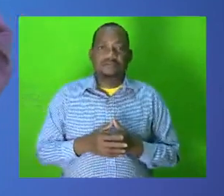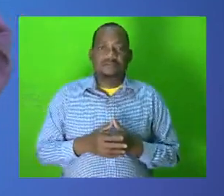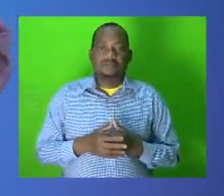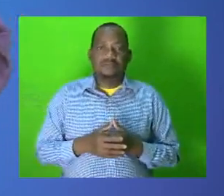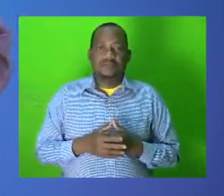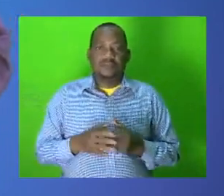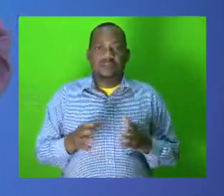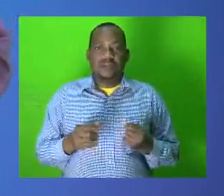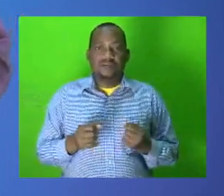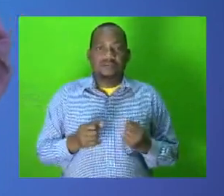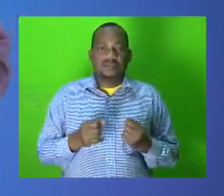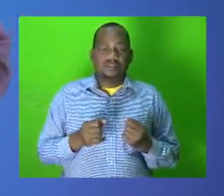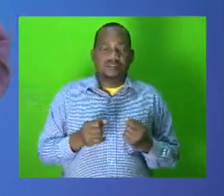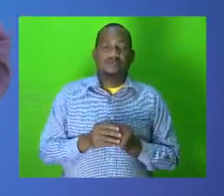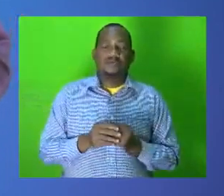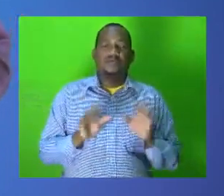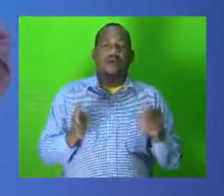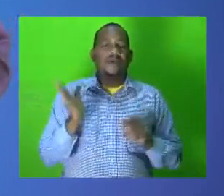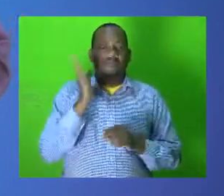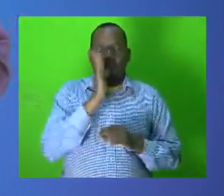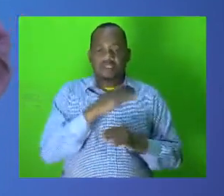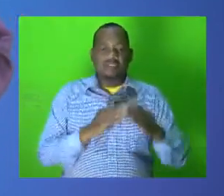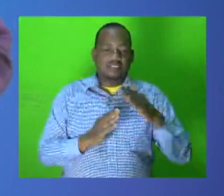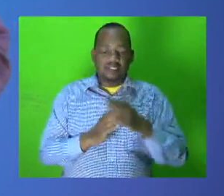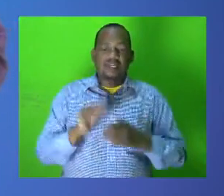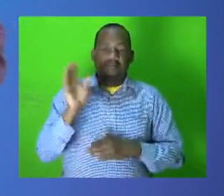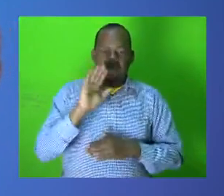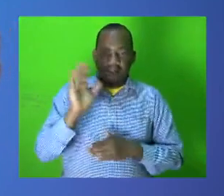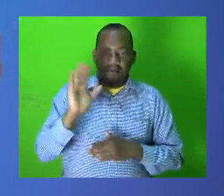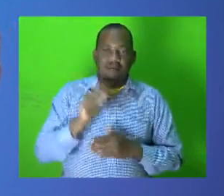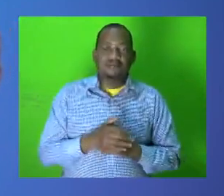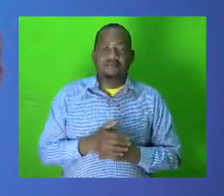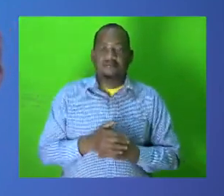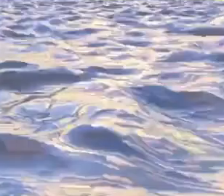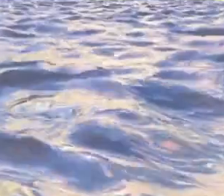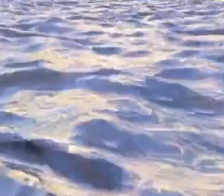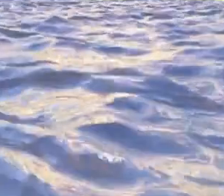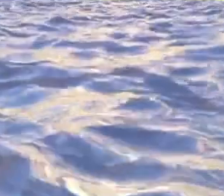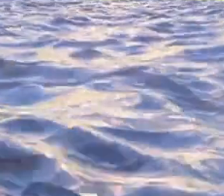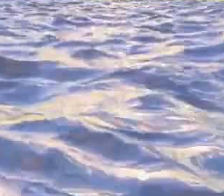we can meet in the next lesson. Bye-bye, all of you.